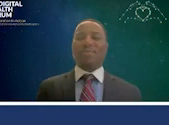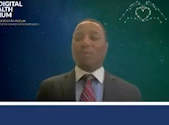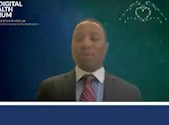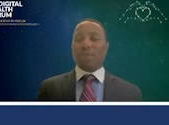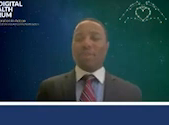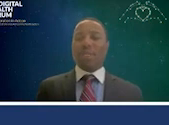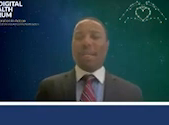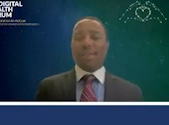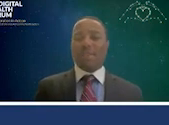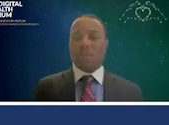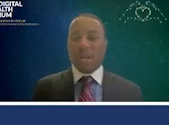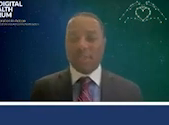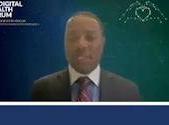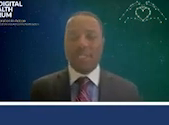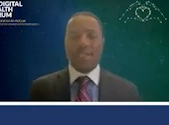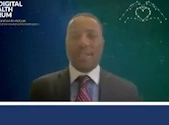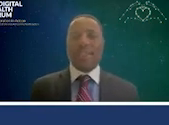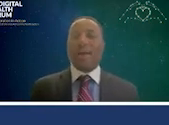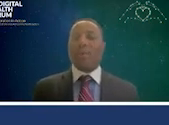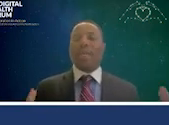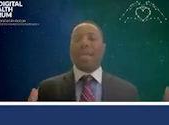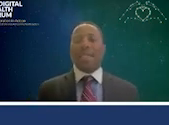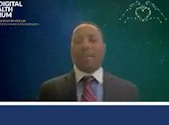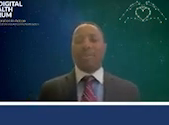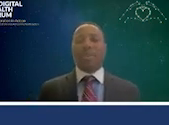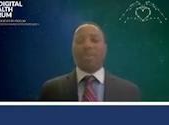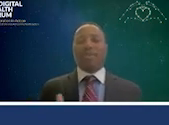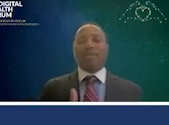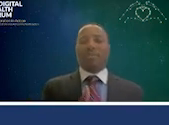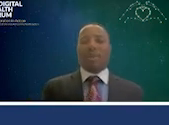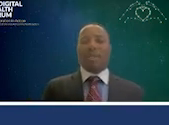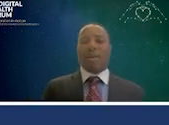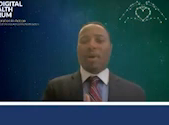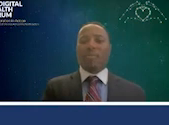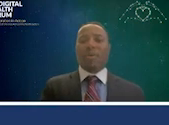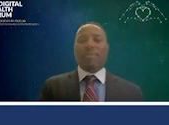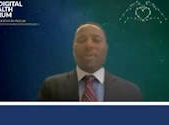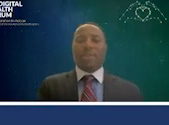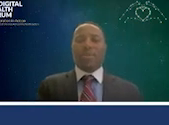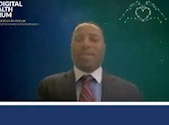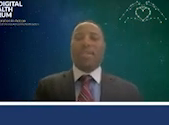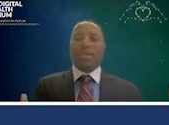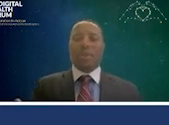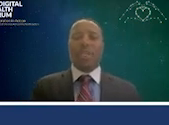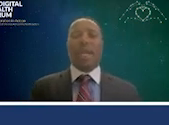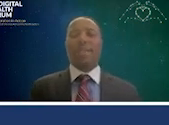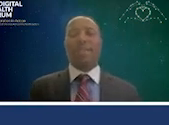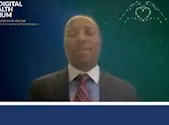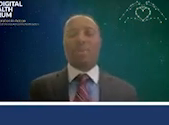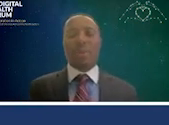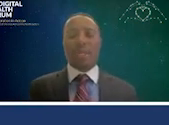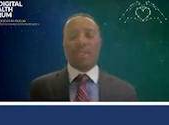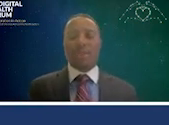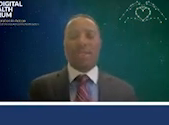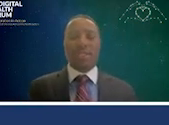Provincial Digital Health Strategy that would enable a number of program area strategies, such as